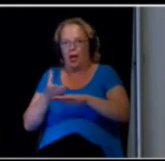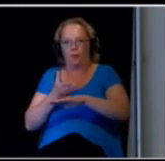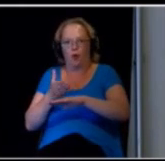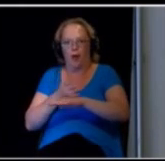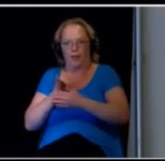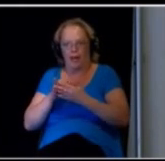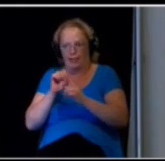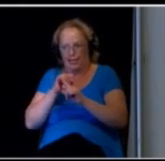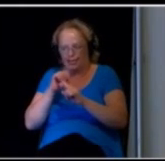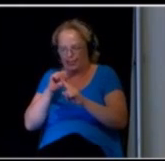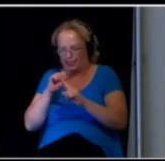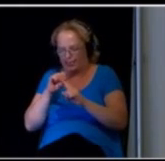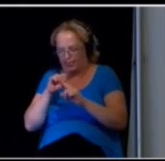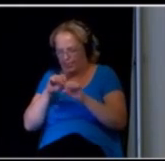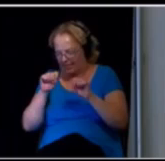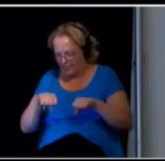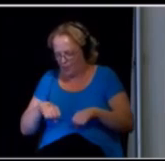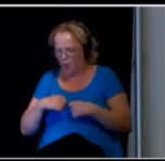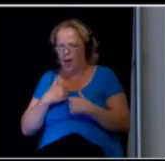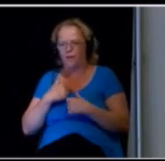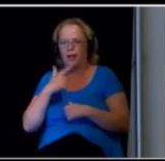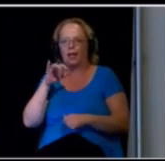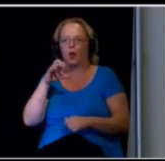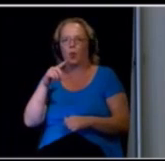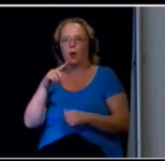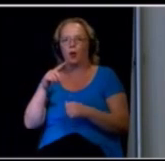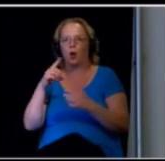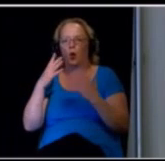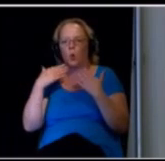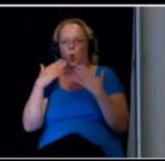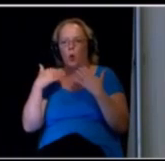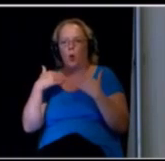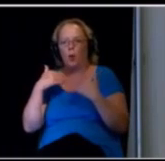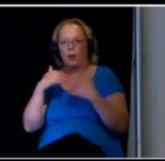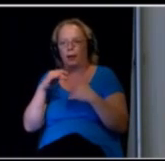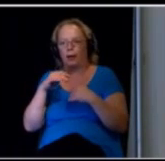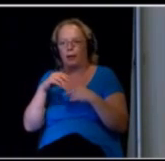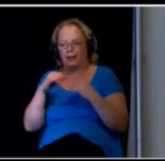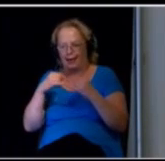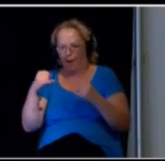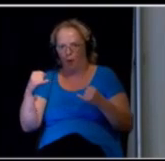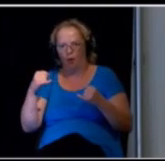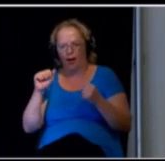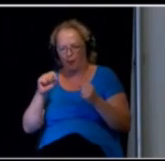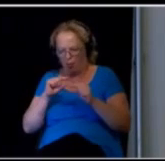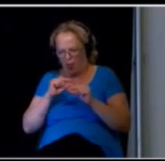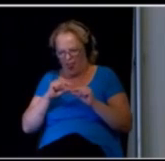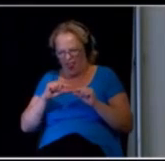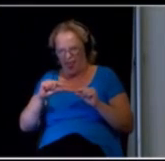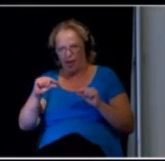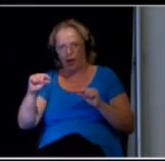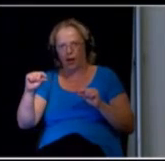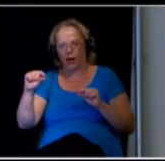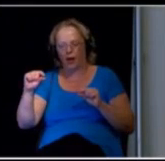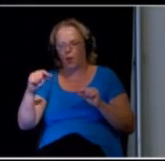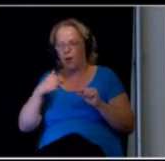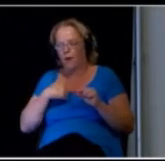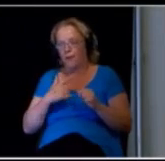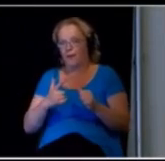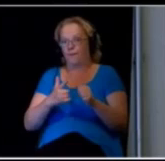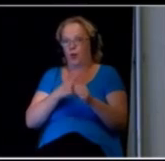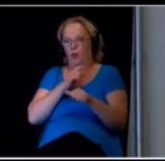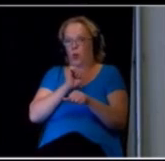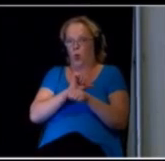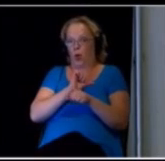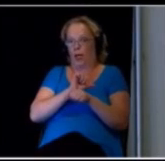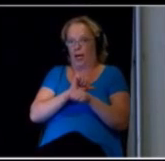which is a liquid-cooled cable, which means that the cable can be really thin. In fact, we have the first working version of that